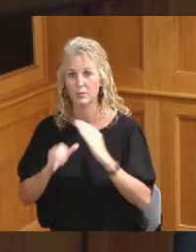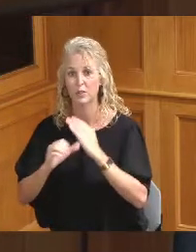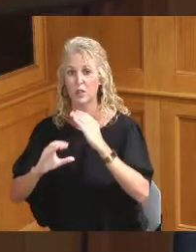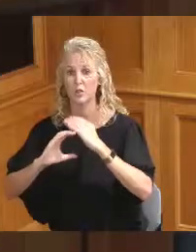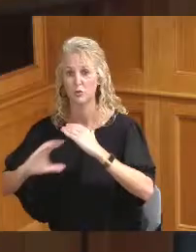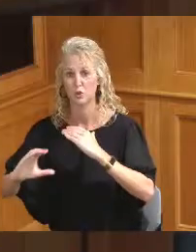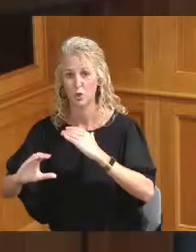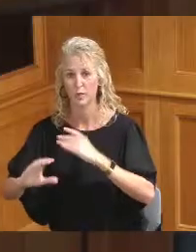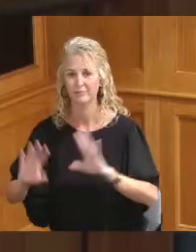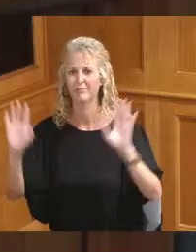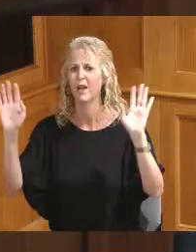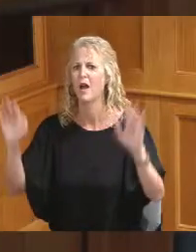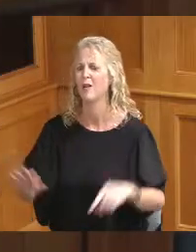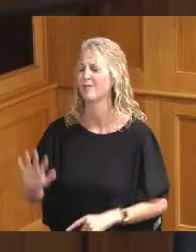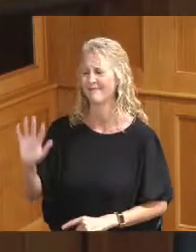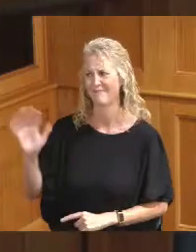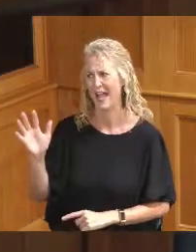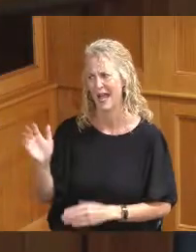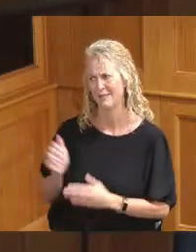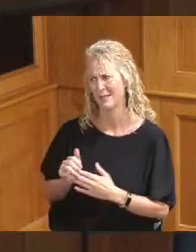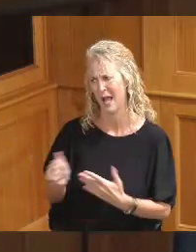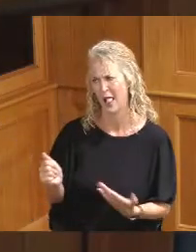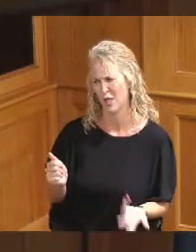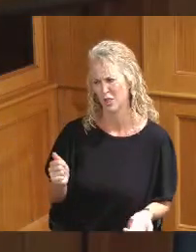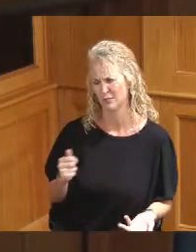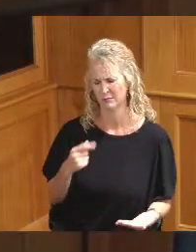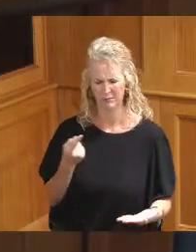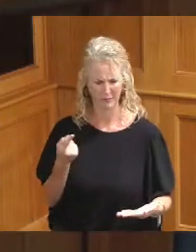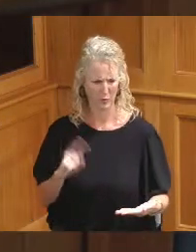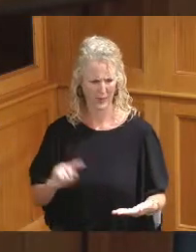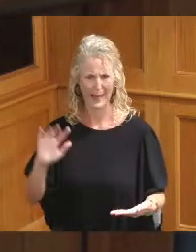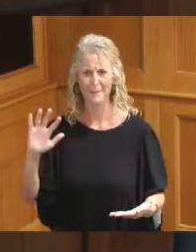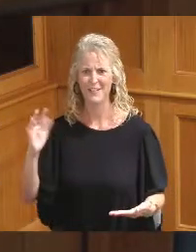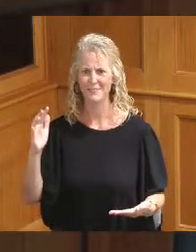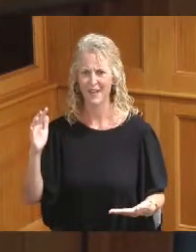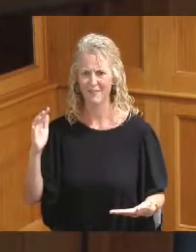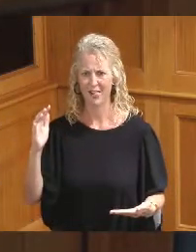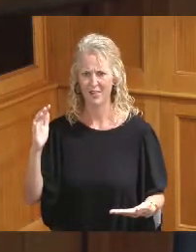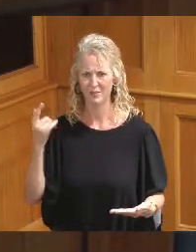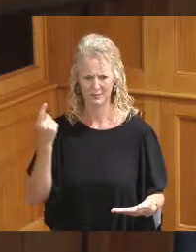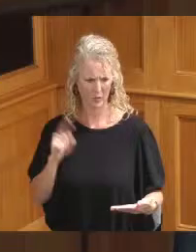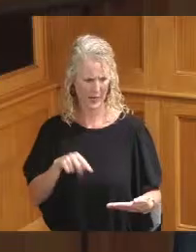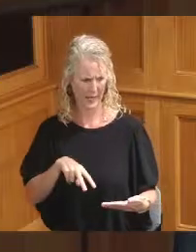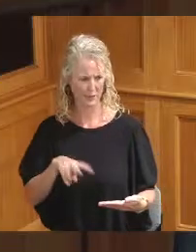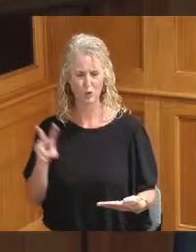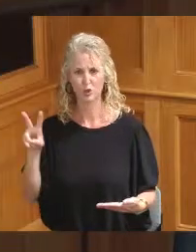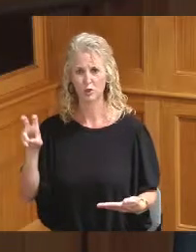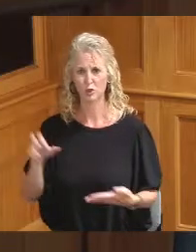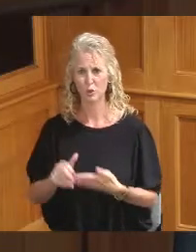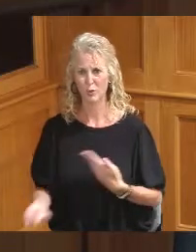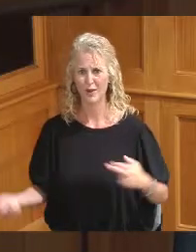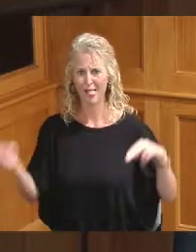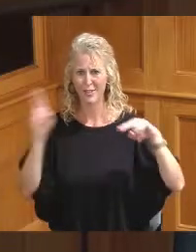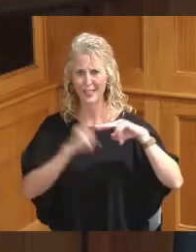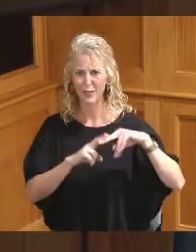we say, oh, it just be $5 more. I got my bill. I said, what happened to $5 more? They went up to $200